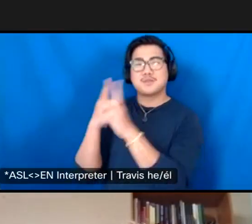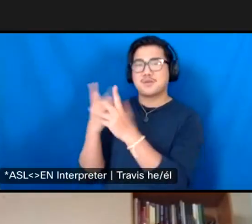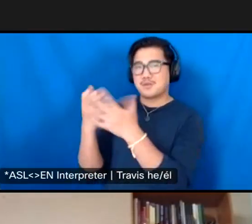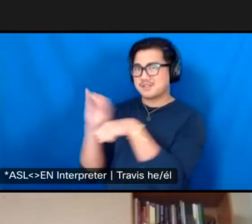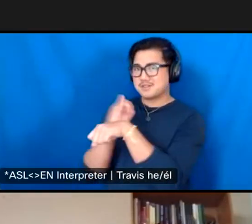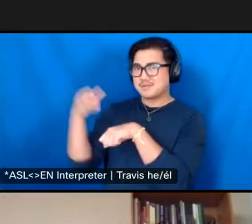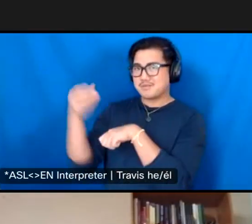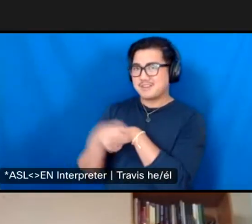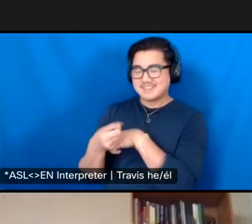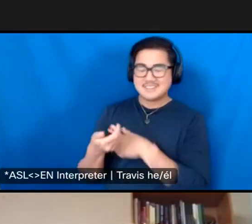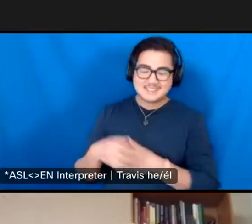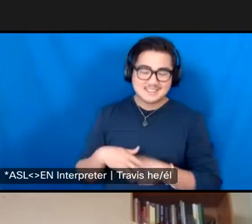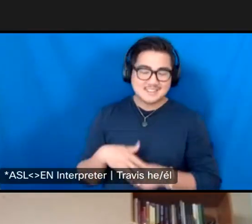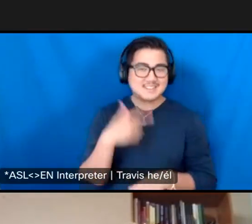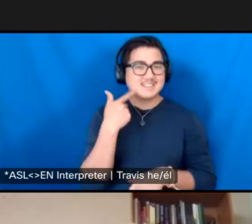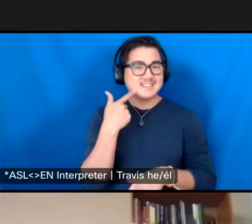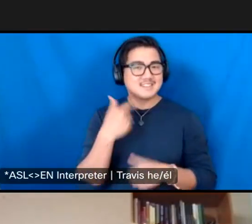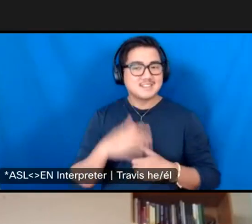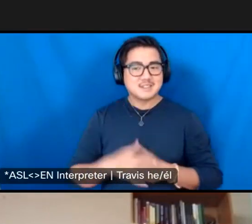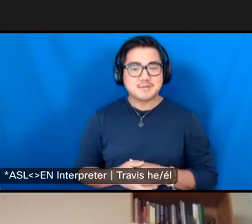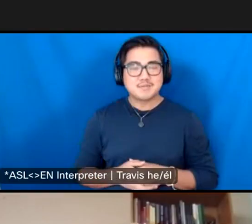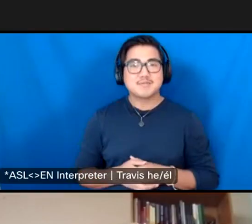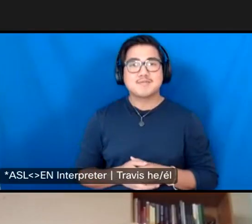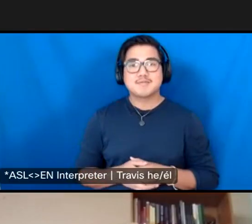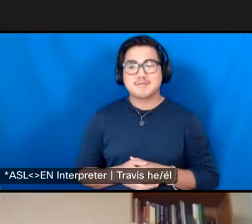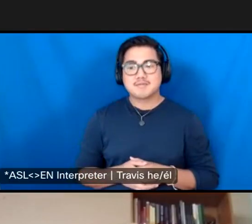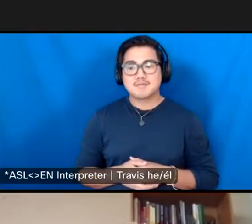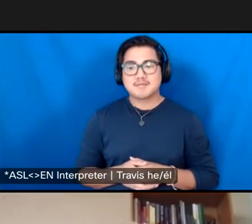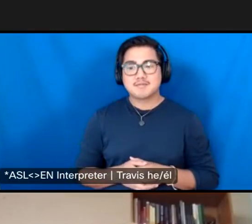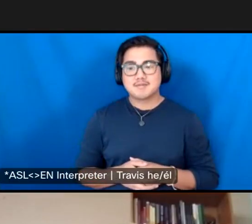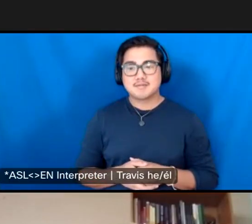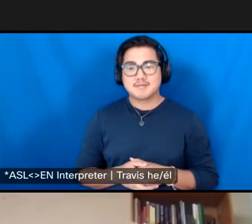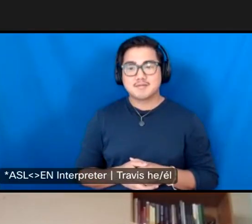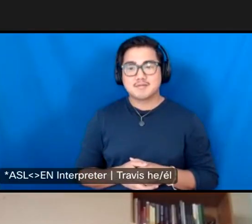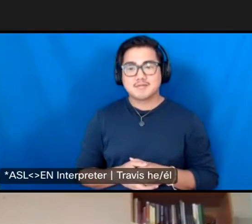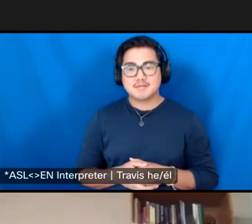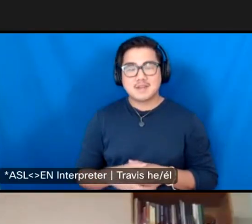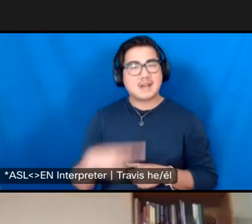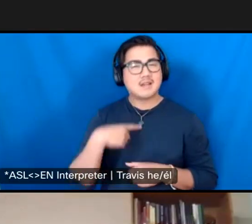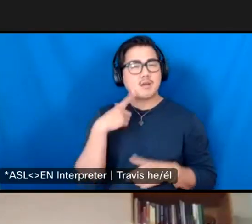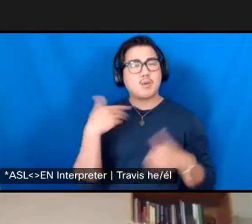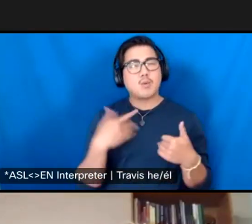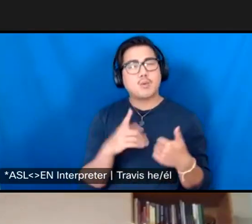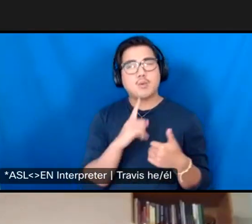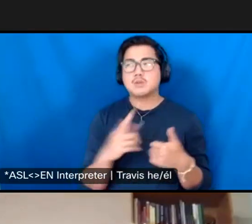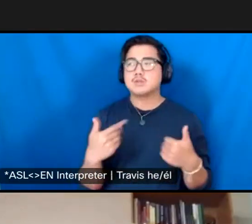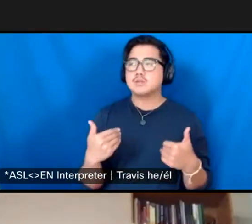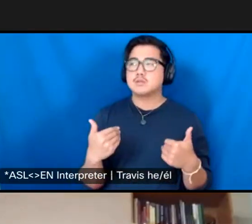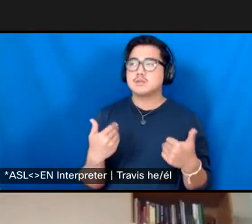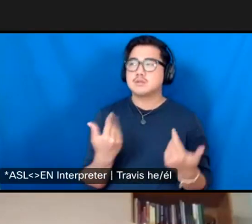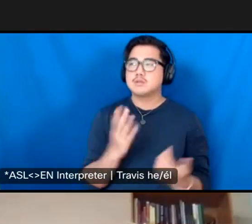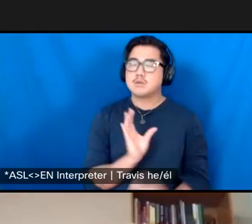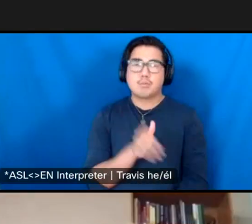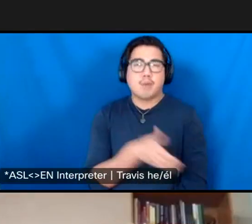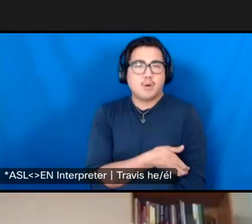And I think this is the power of actually being able to navigate both worlds for those of us who are privileged enough